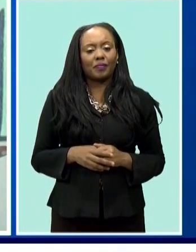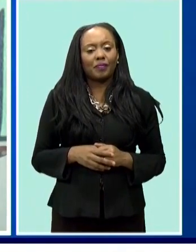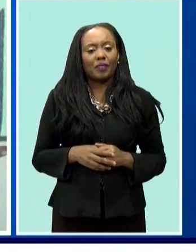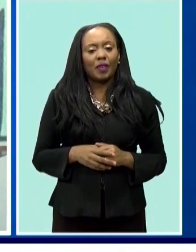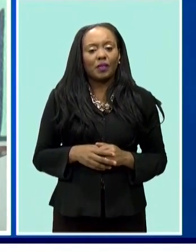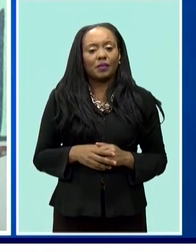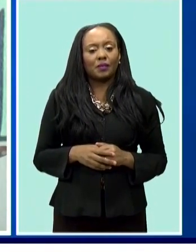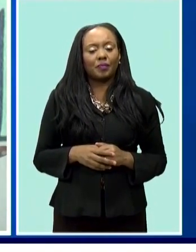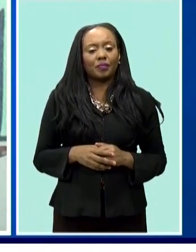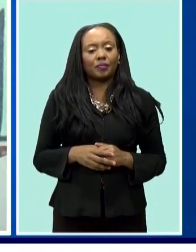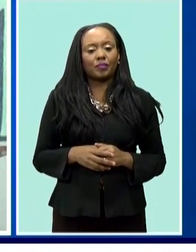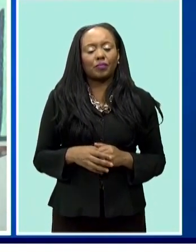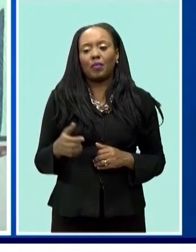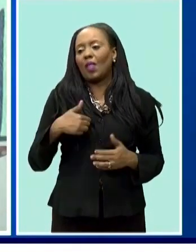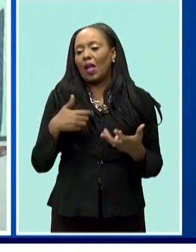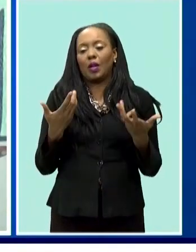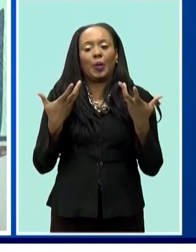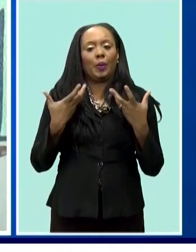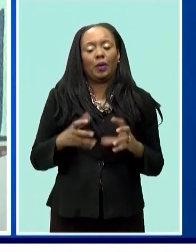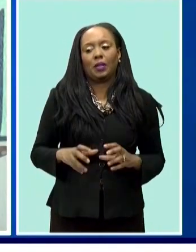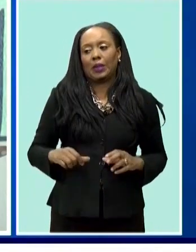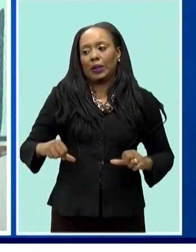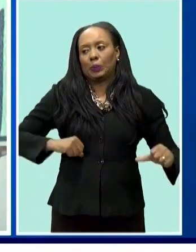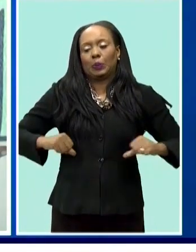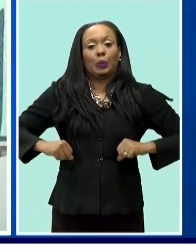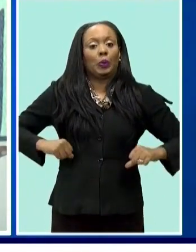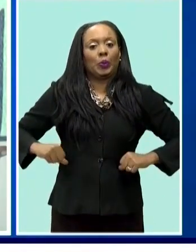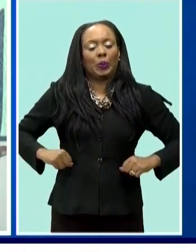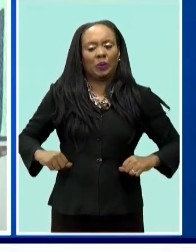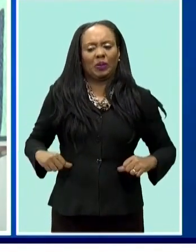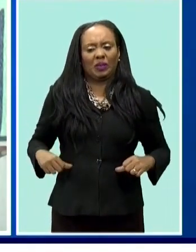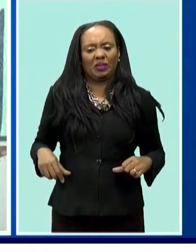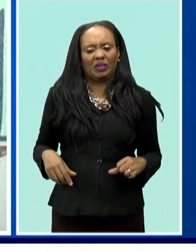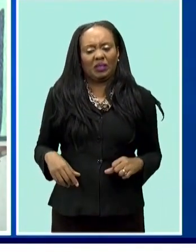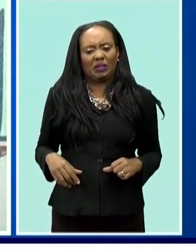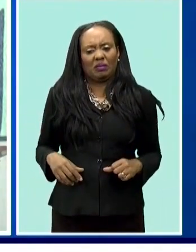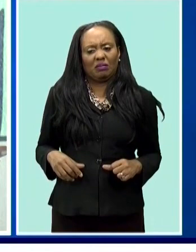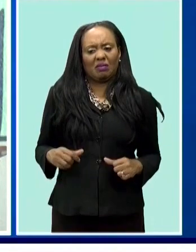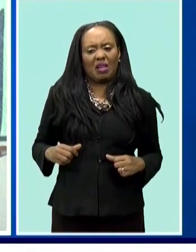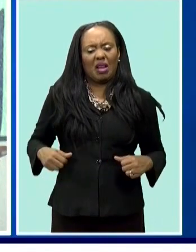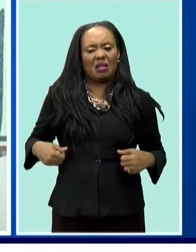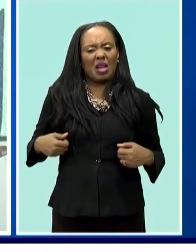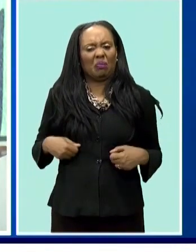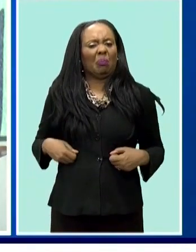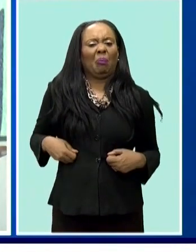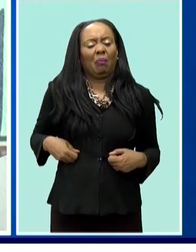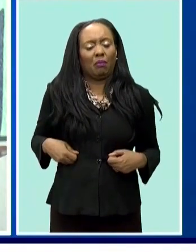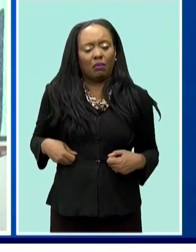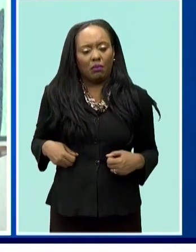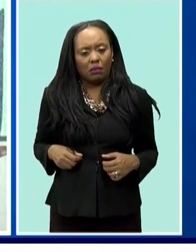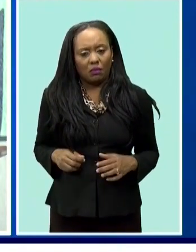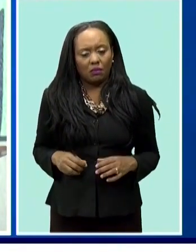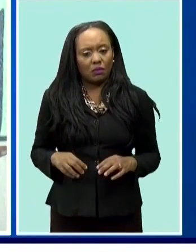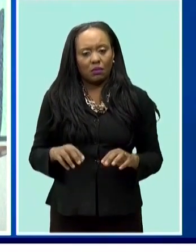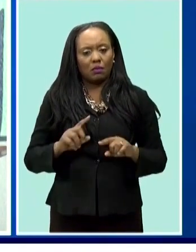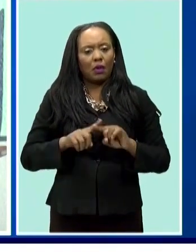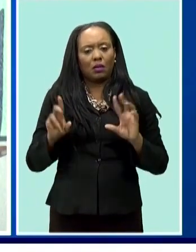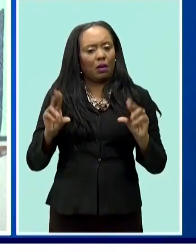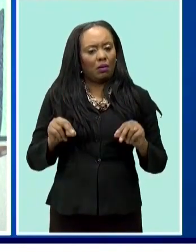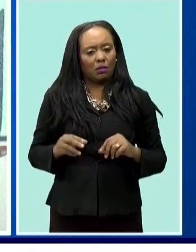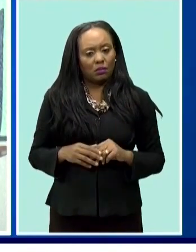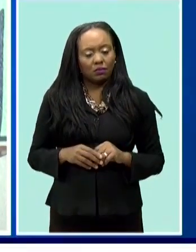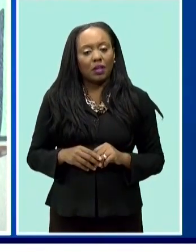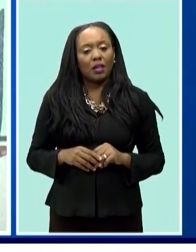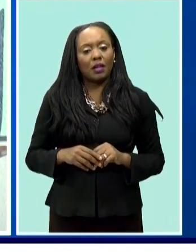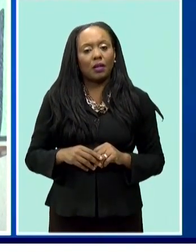Yeah. I do not say this to boast. What I say is that this means that there is a very great